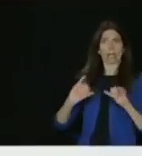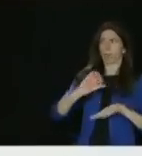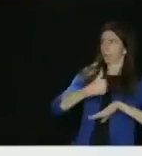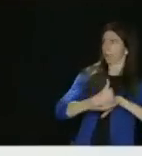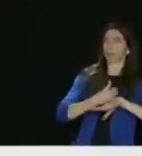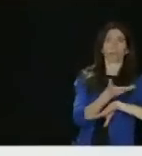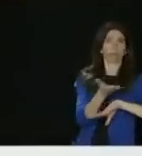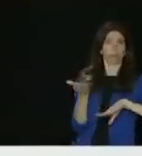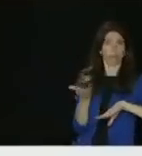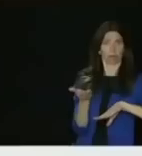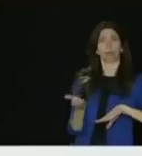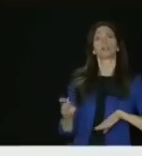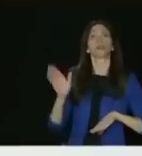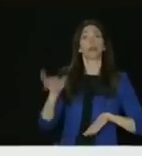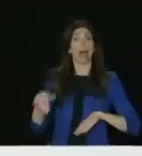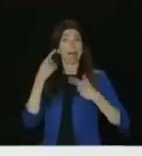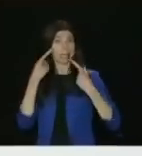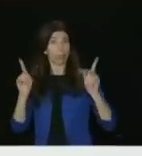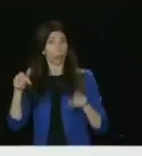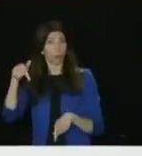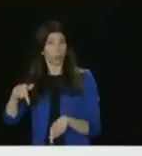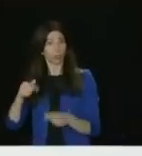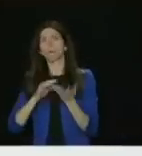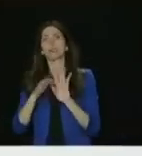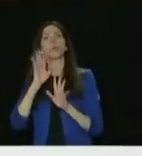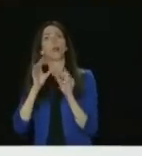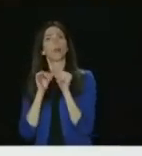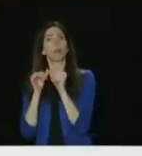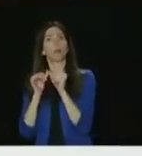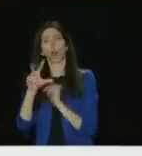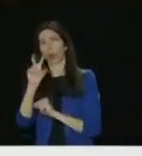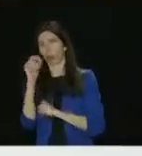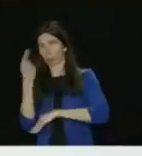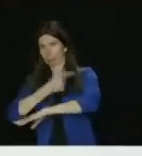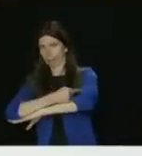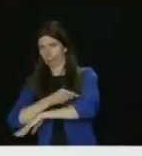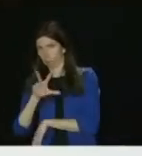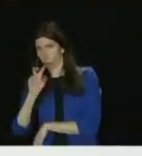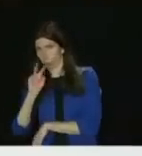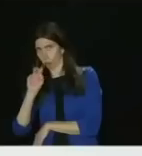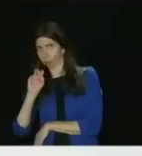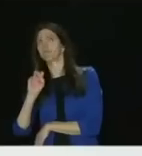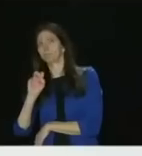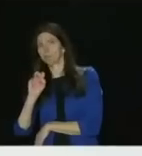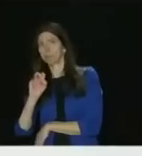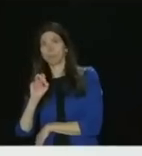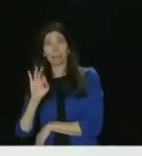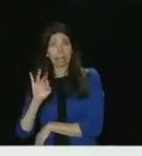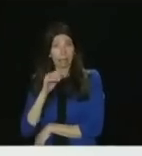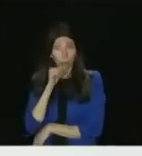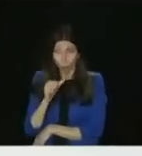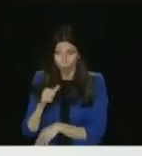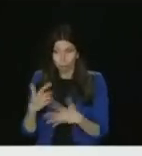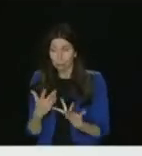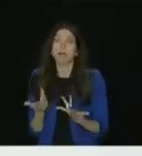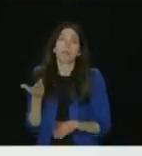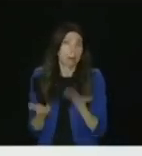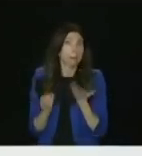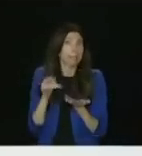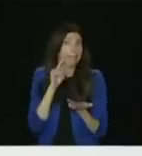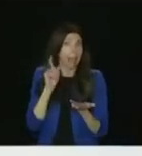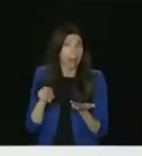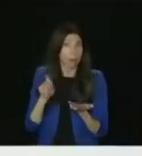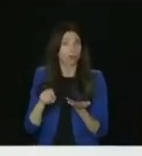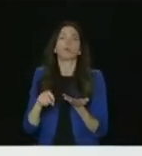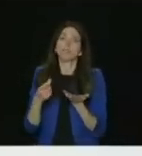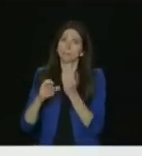The declaration only lasts for 30 days unless renewed. However, we can and sincerely hope to revoke the